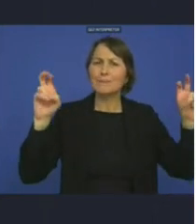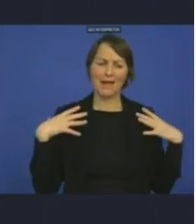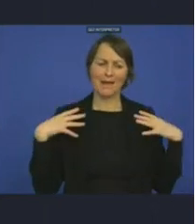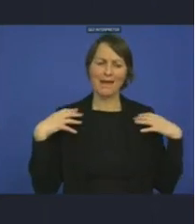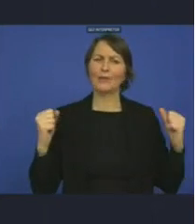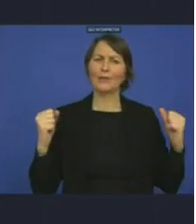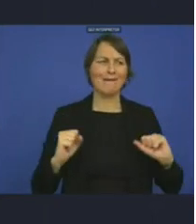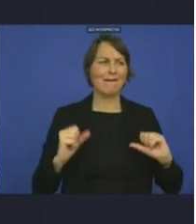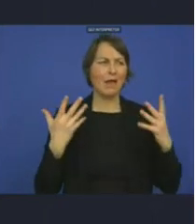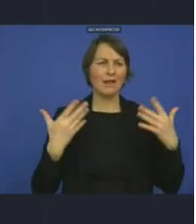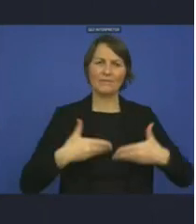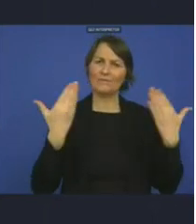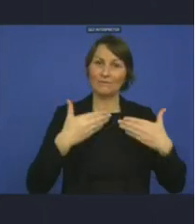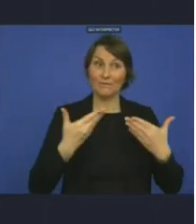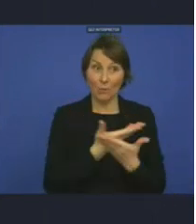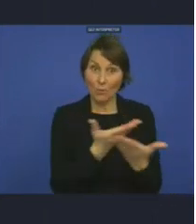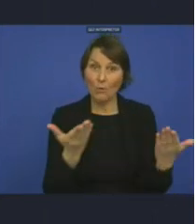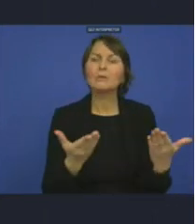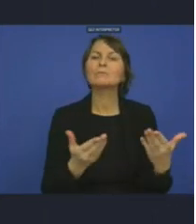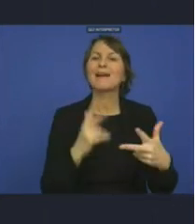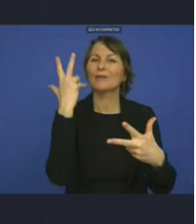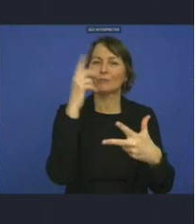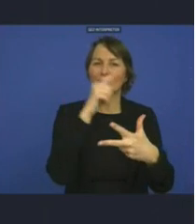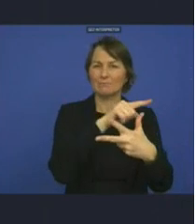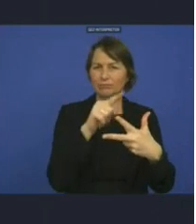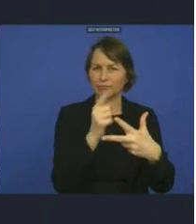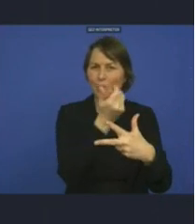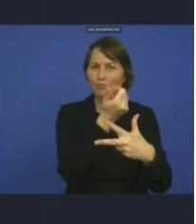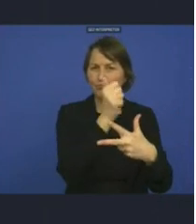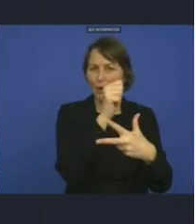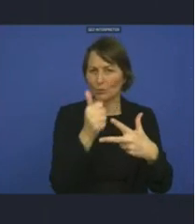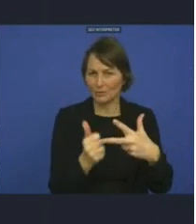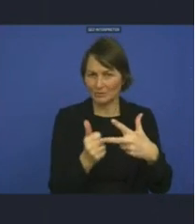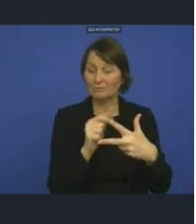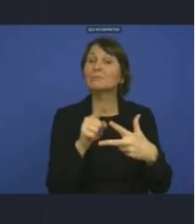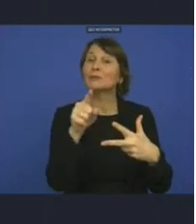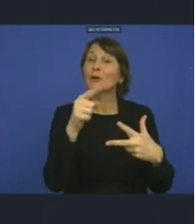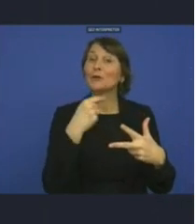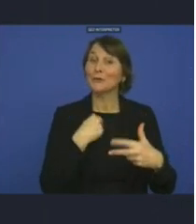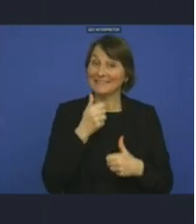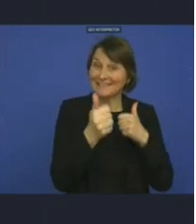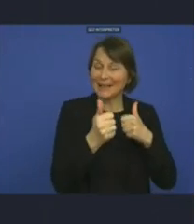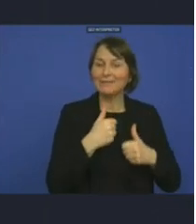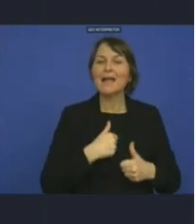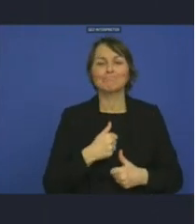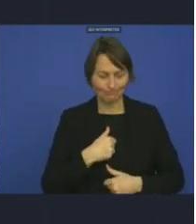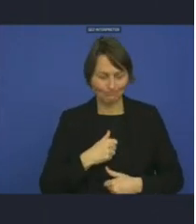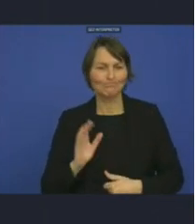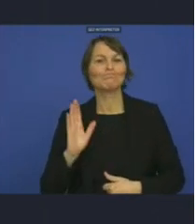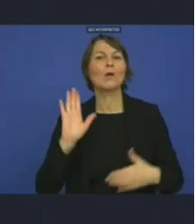key priorities. And you can send a pledge in each one of these priorities